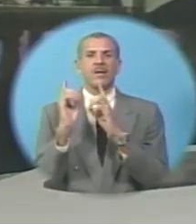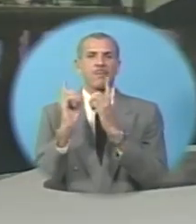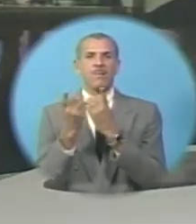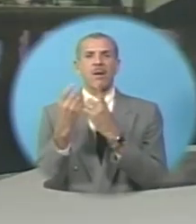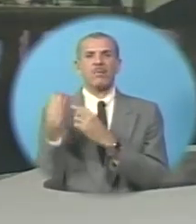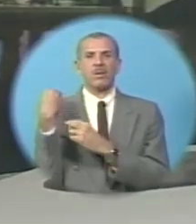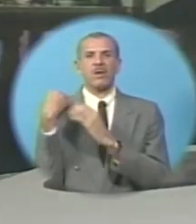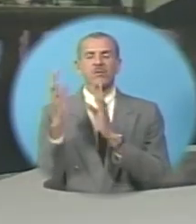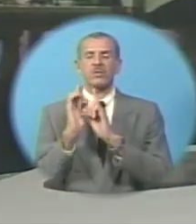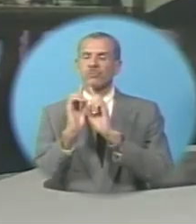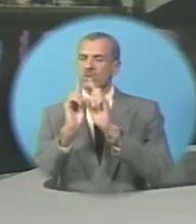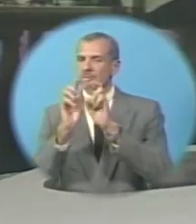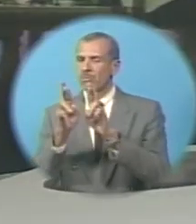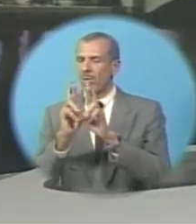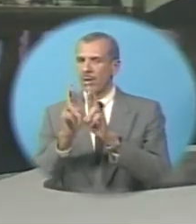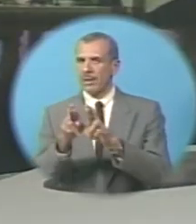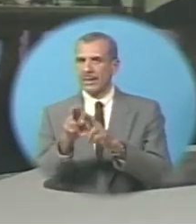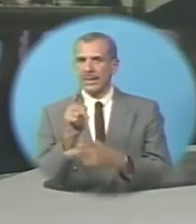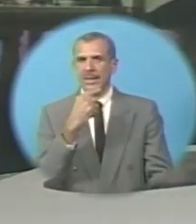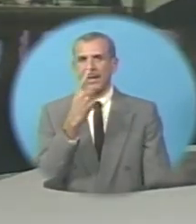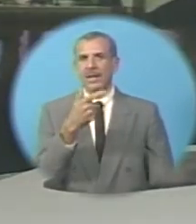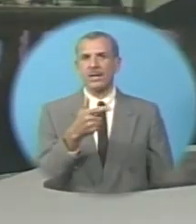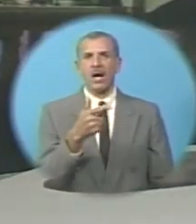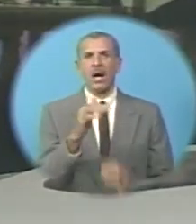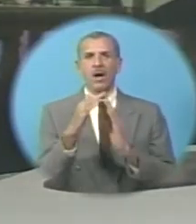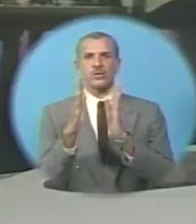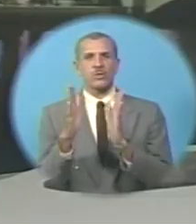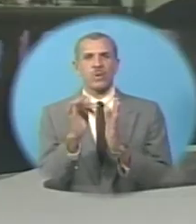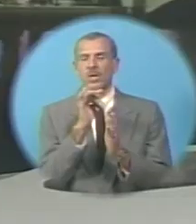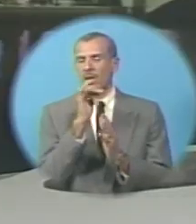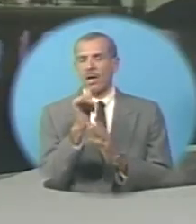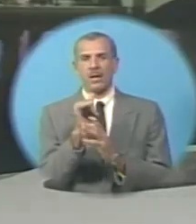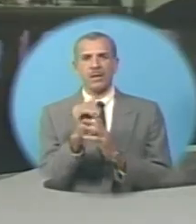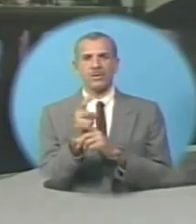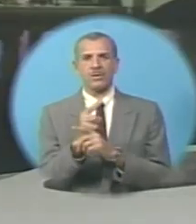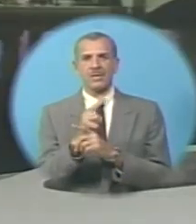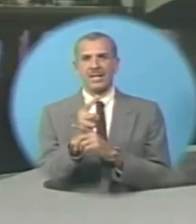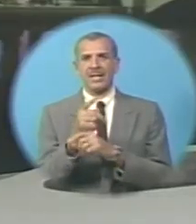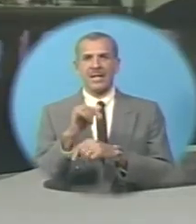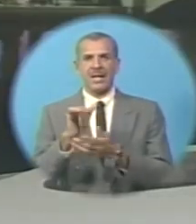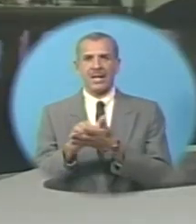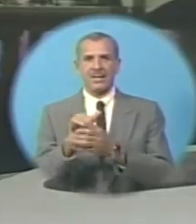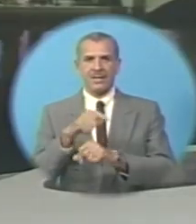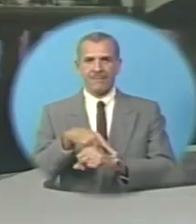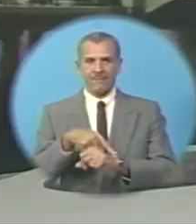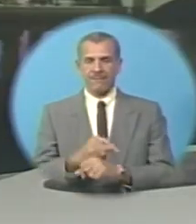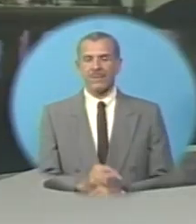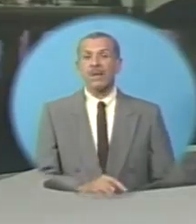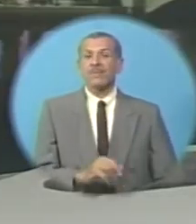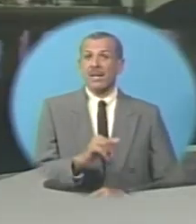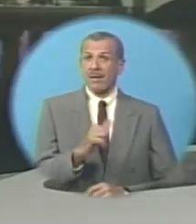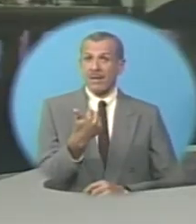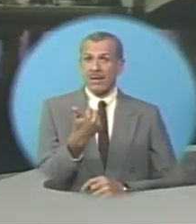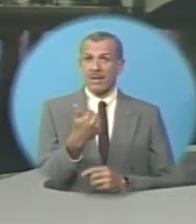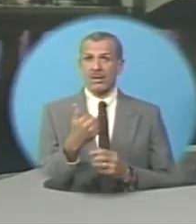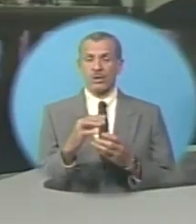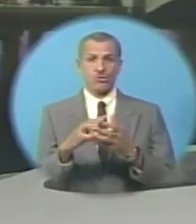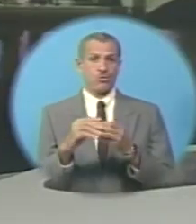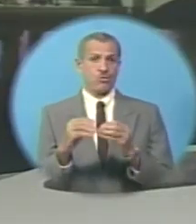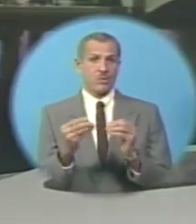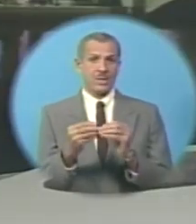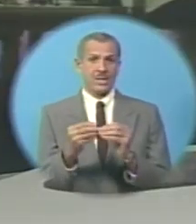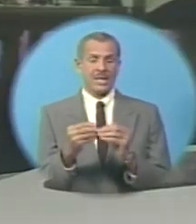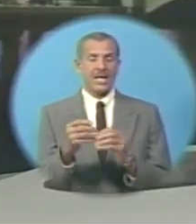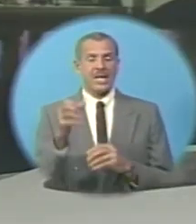to the 2 homes affected. The houses were unoccupied at the time. But there's another twist to this story.